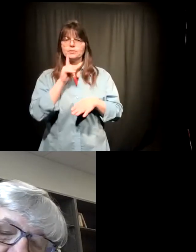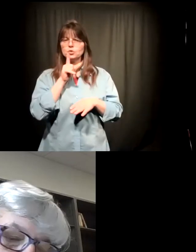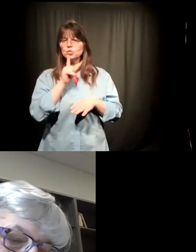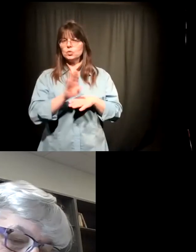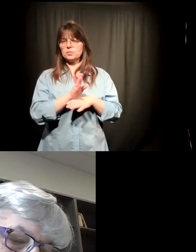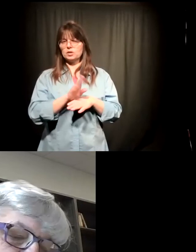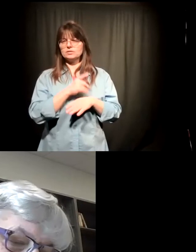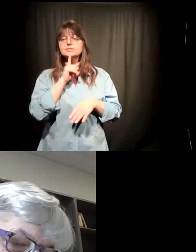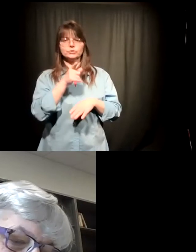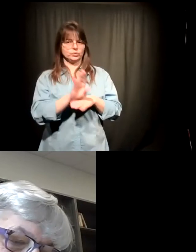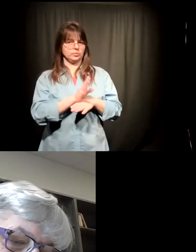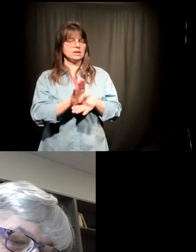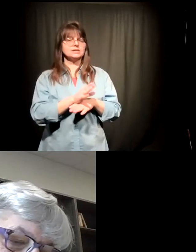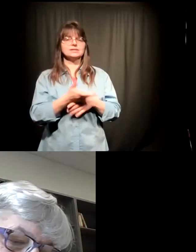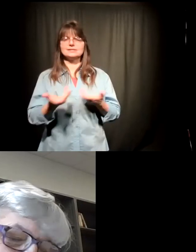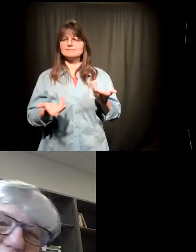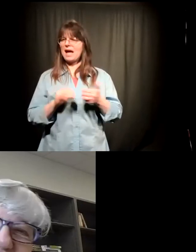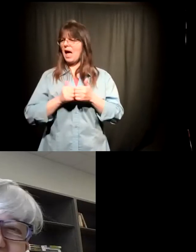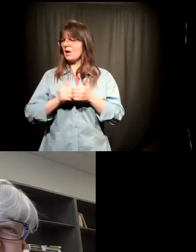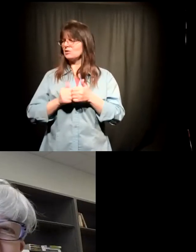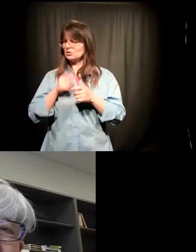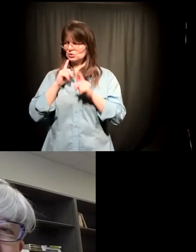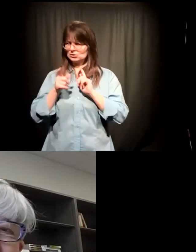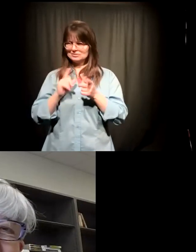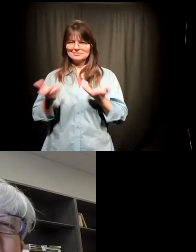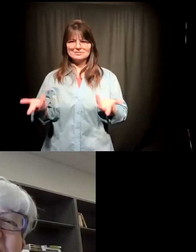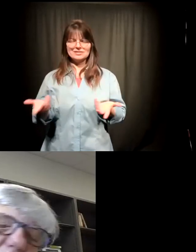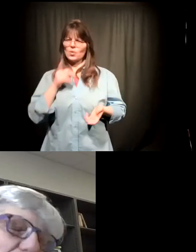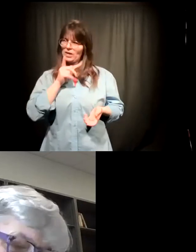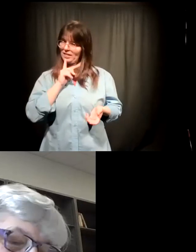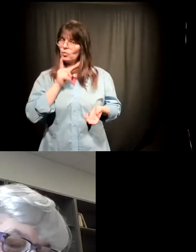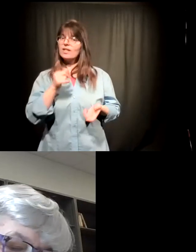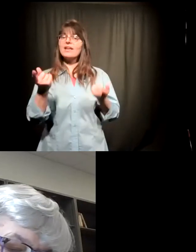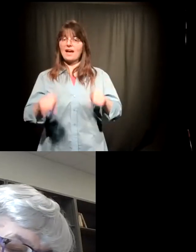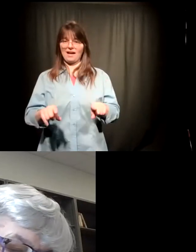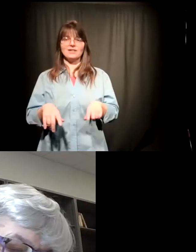And then one last question from the audience about whether there is anything else